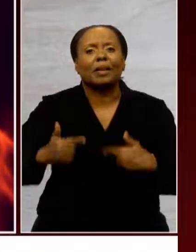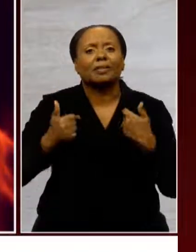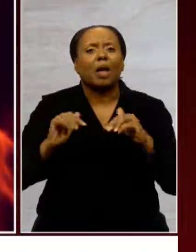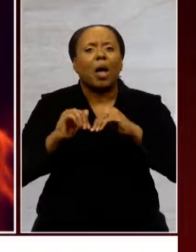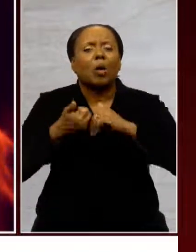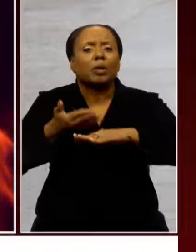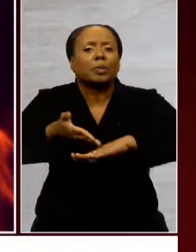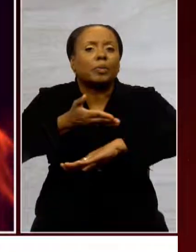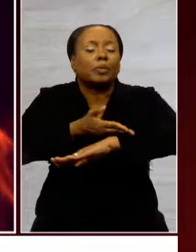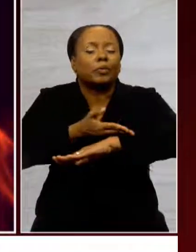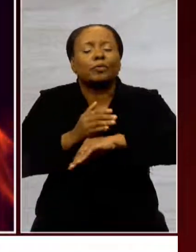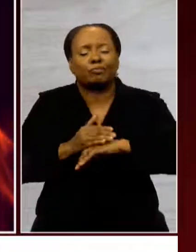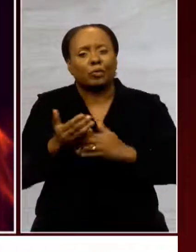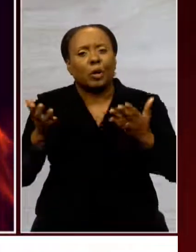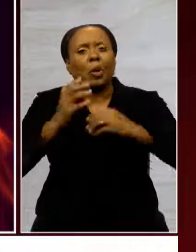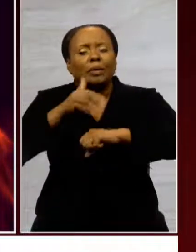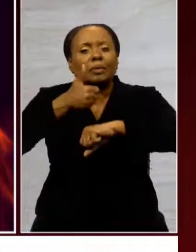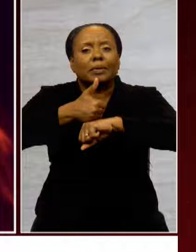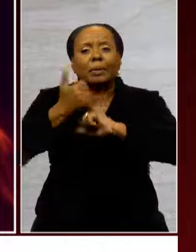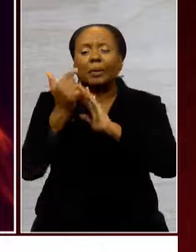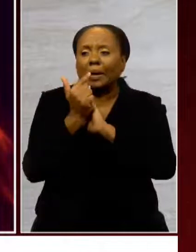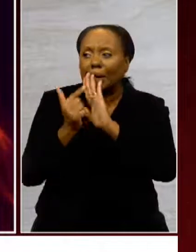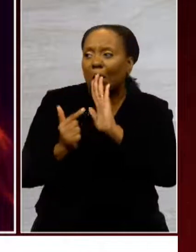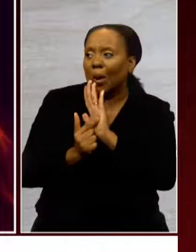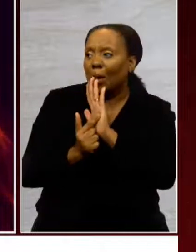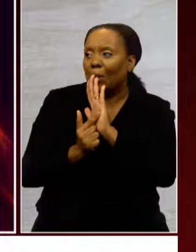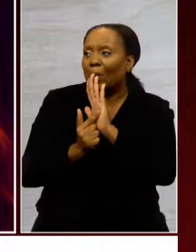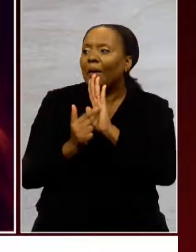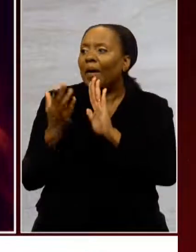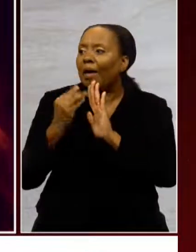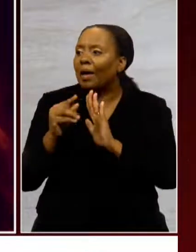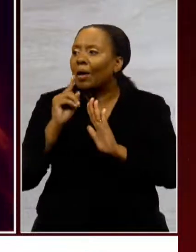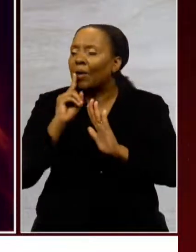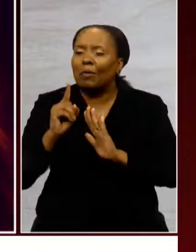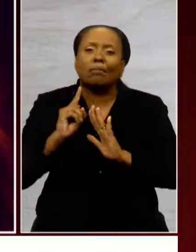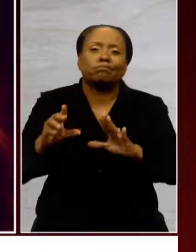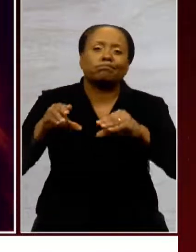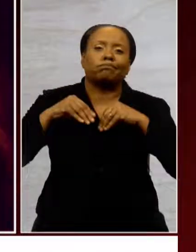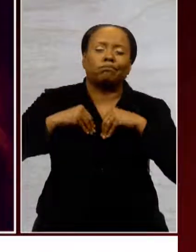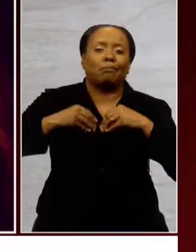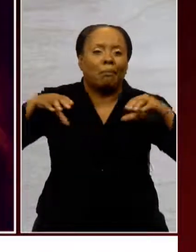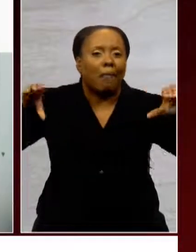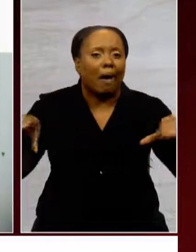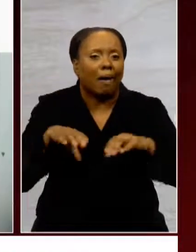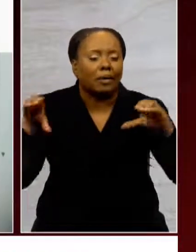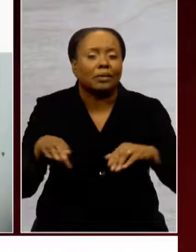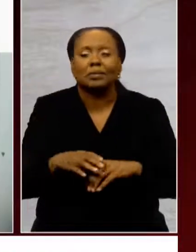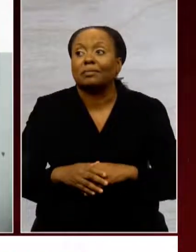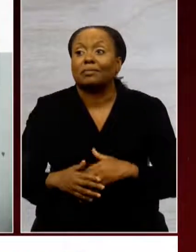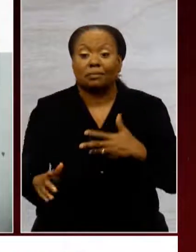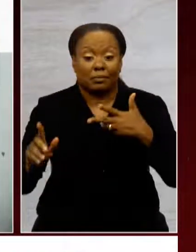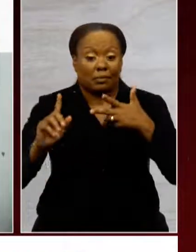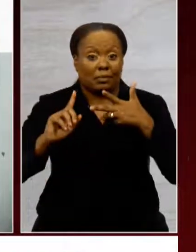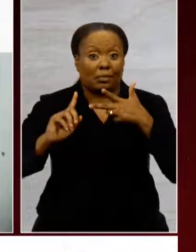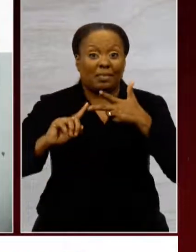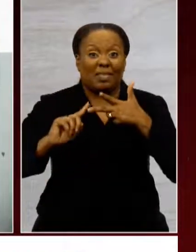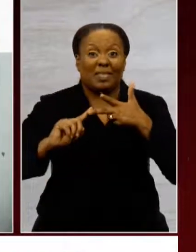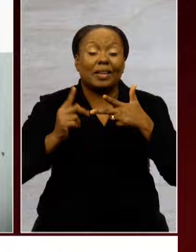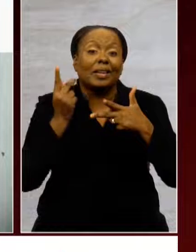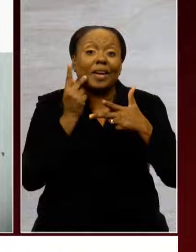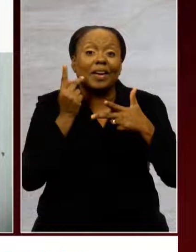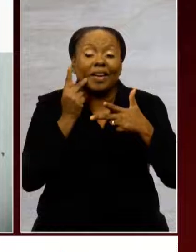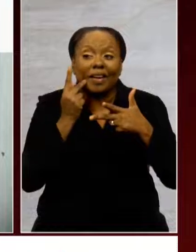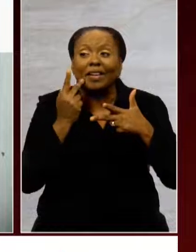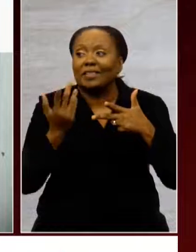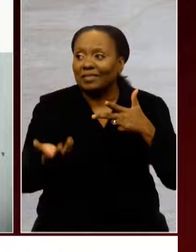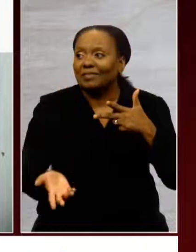through legislation, by making it law, and by taking action. Kerryann is here with us. Of course,